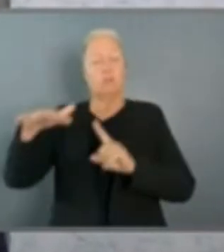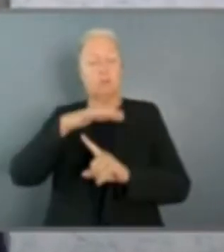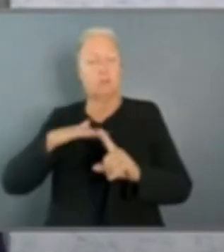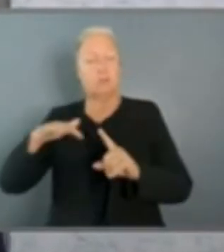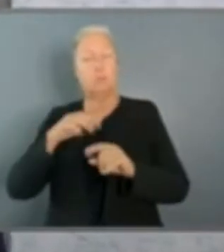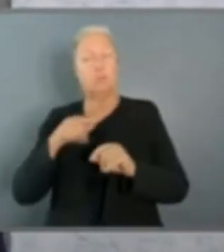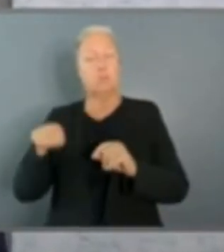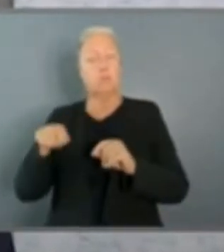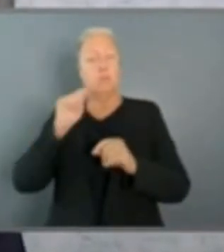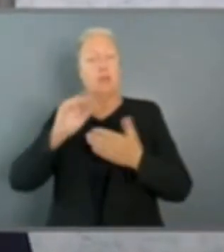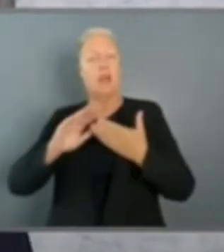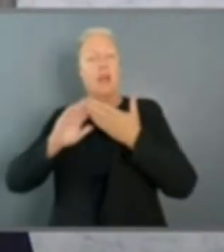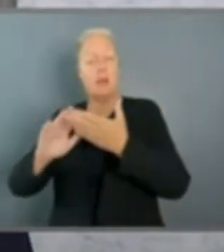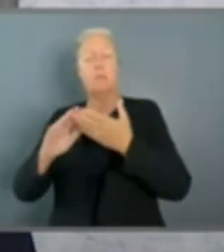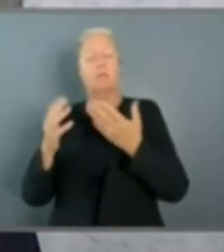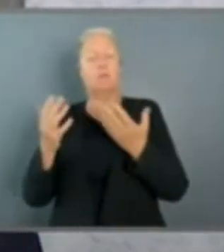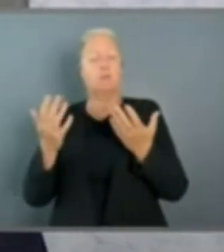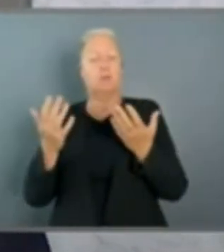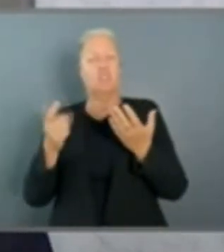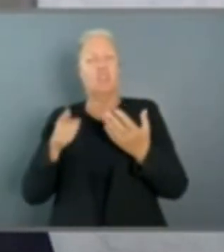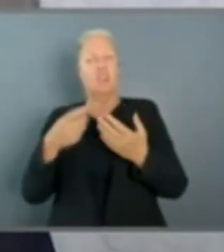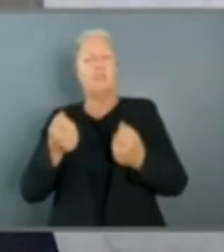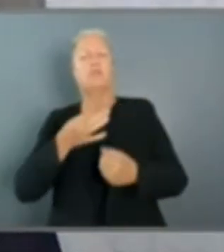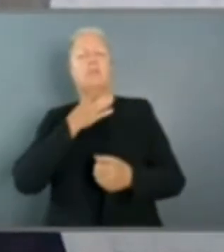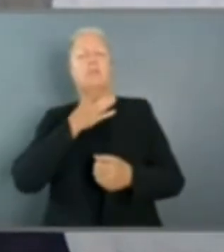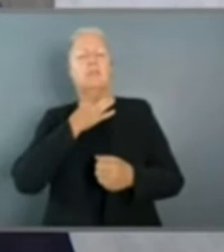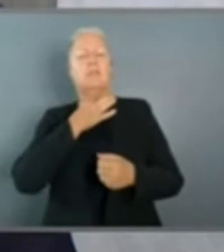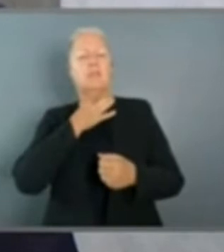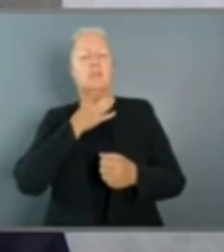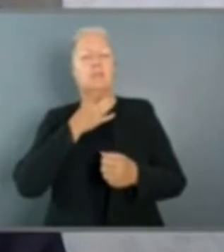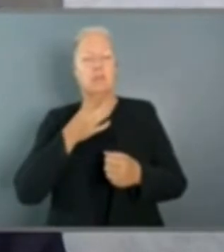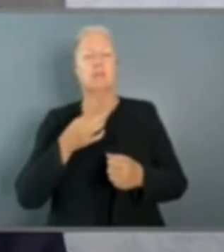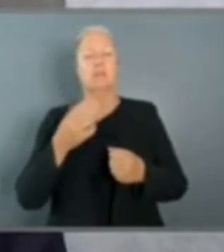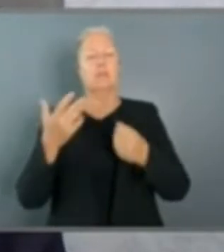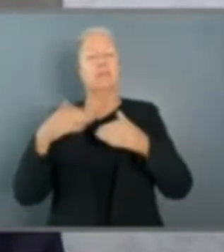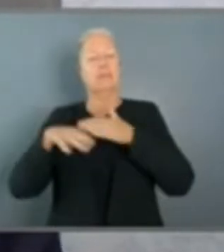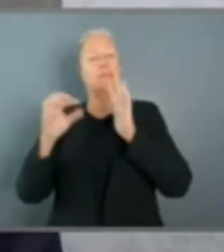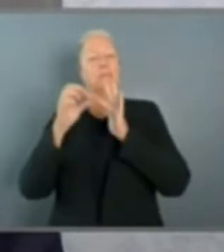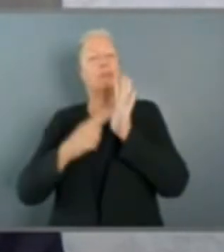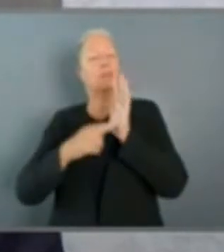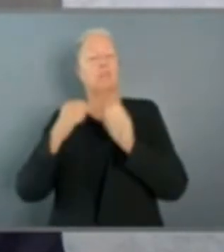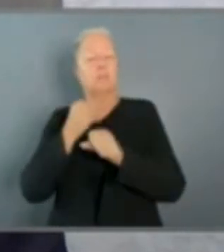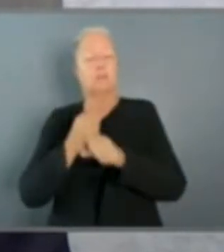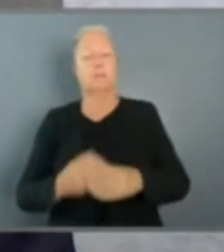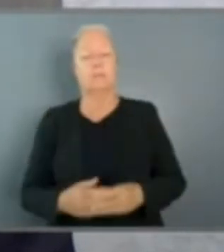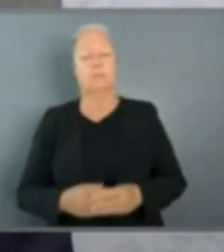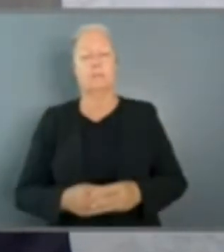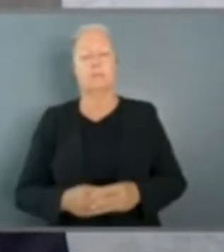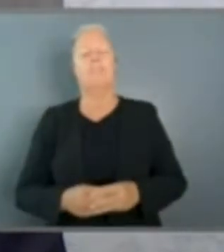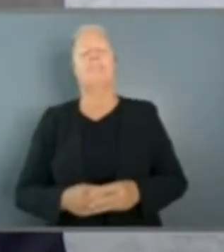supplying some frontline health workers, or is the risk just considered too great? Well, the capacity to